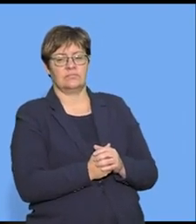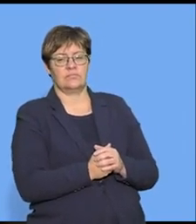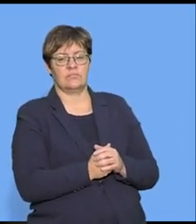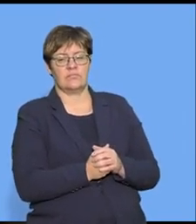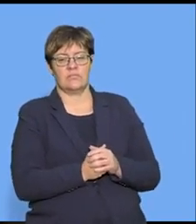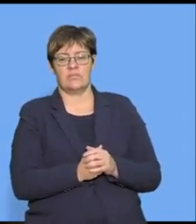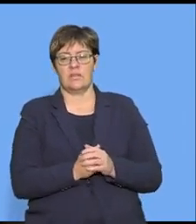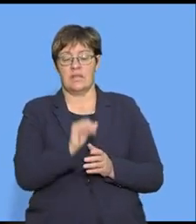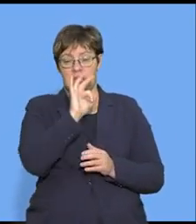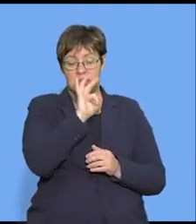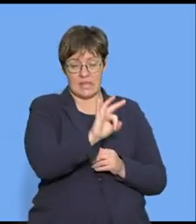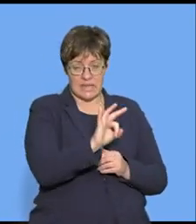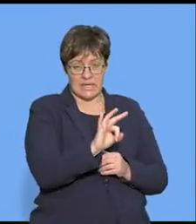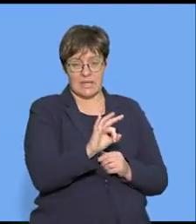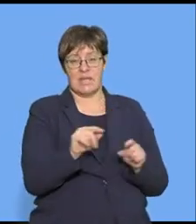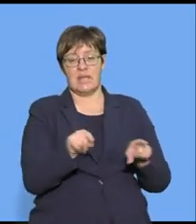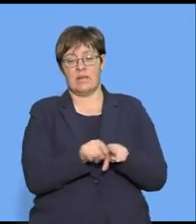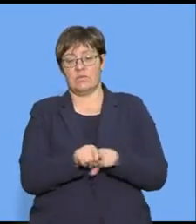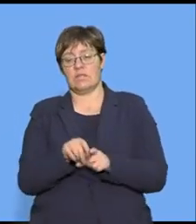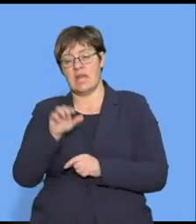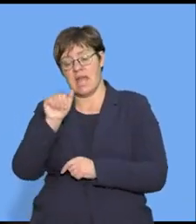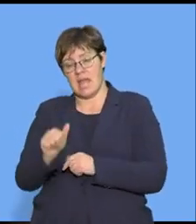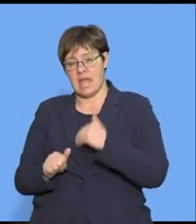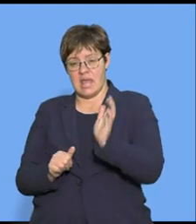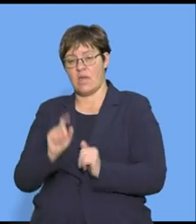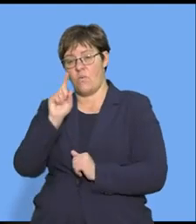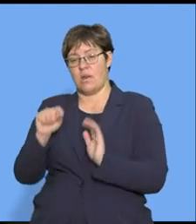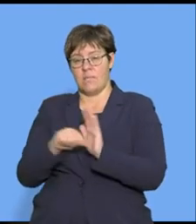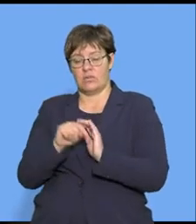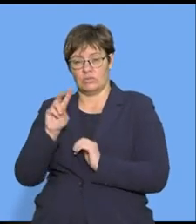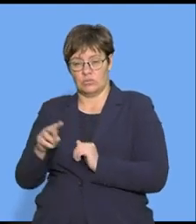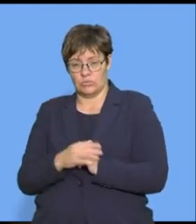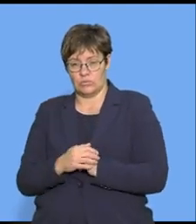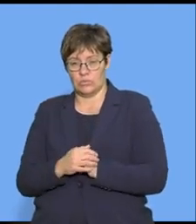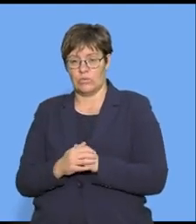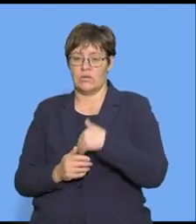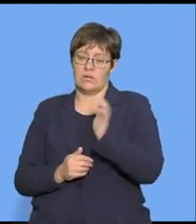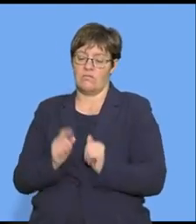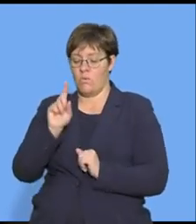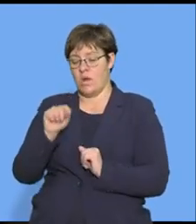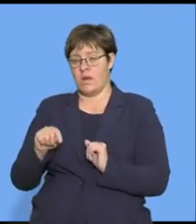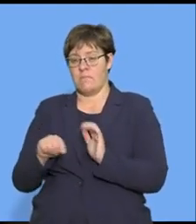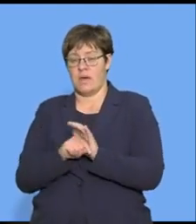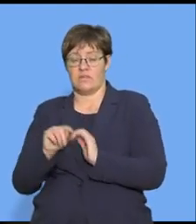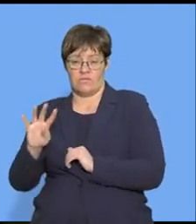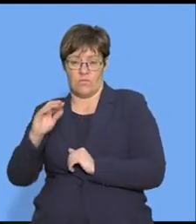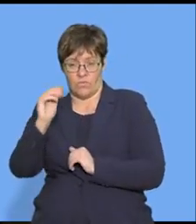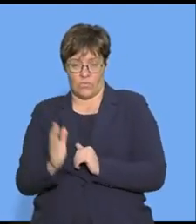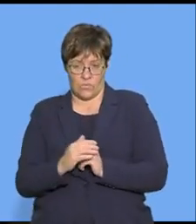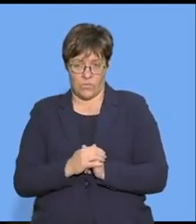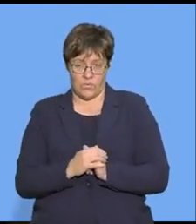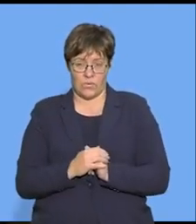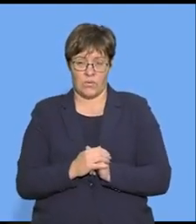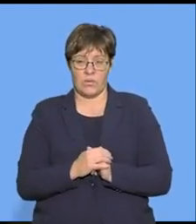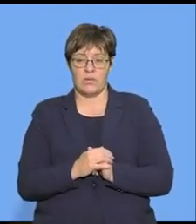3 is equals to a into 1 minus 2 into 1 minus 4, right? And then this will be